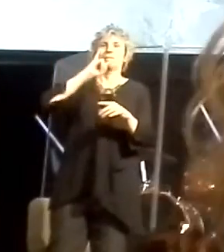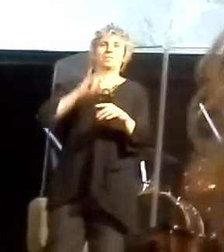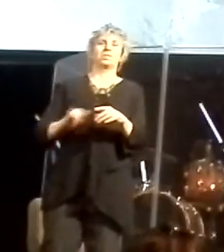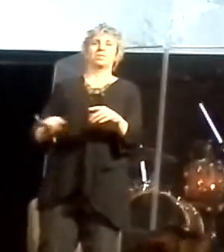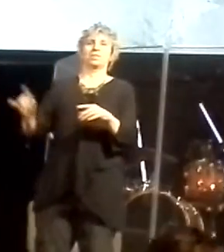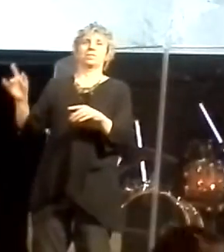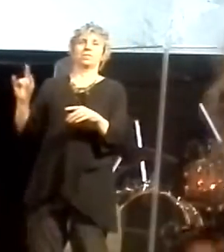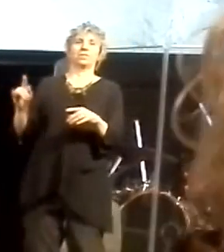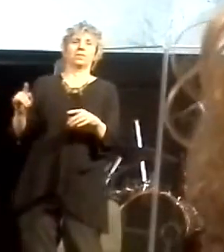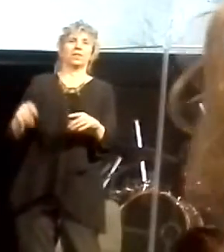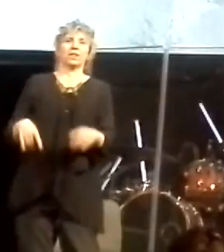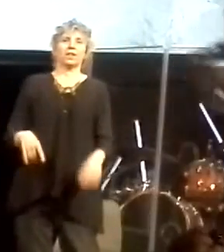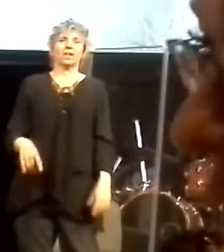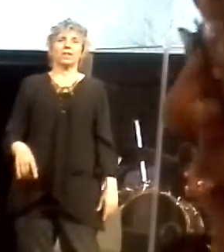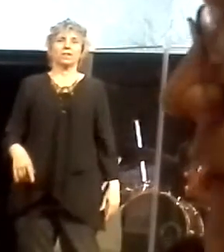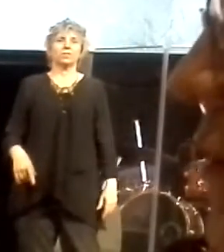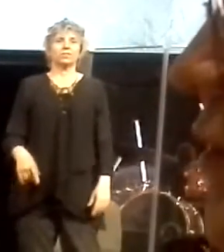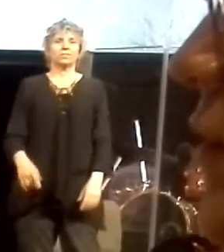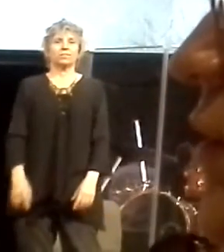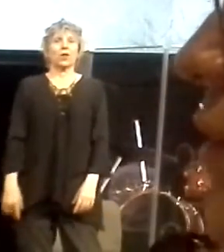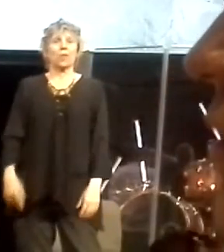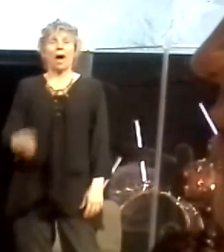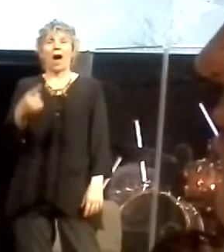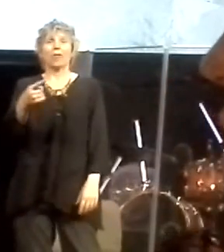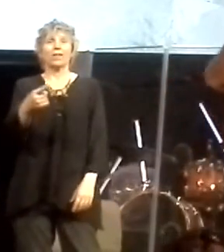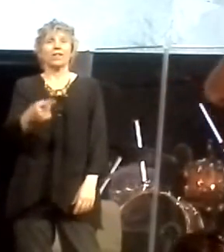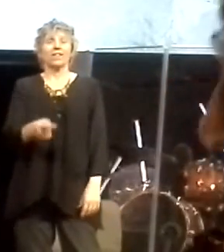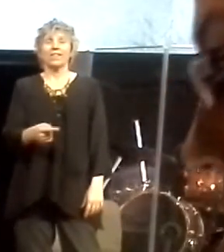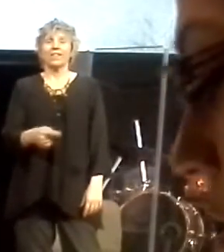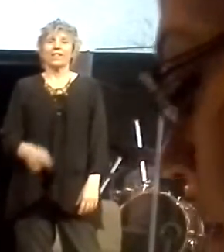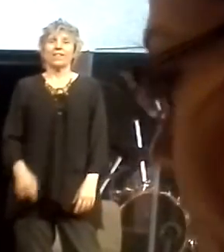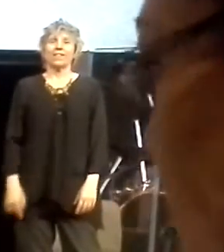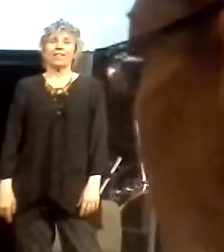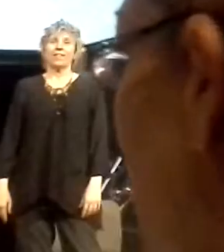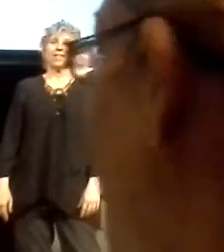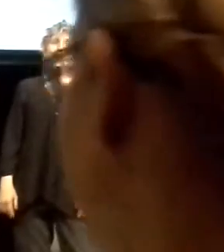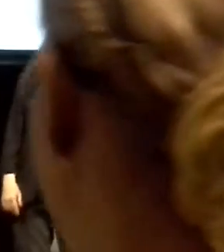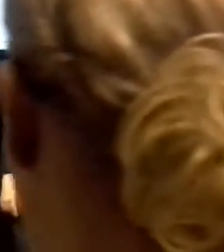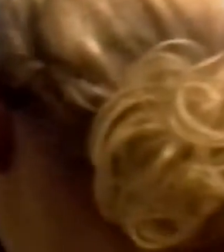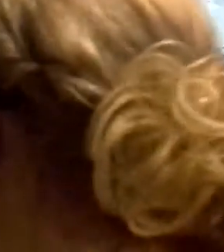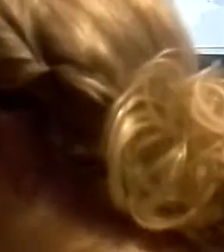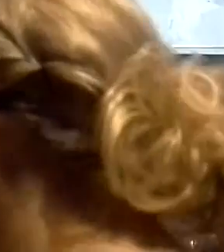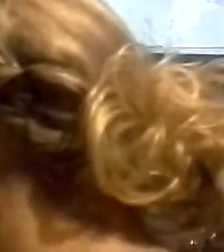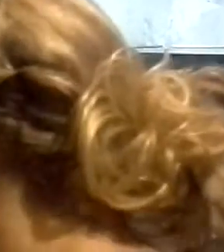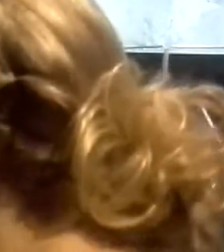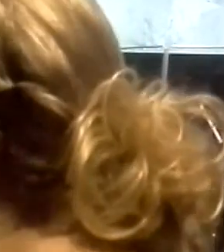know God wants me to teach kids about Jesus and show how to follow Jesus too.